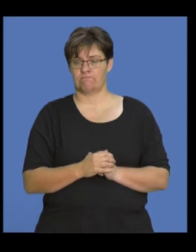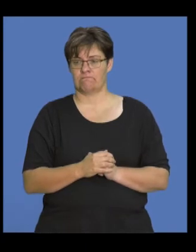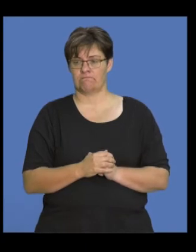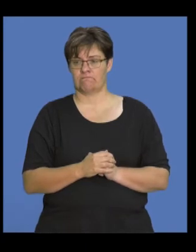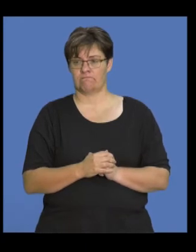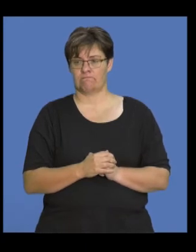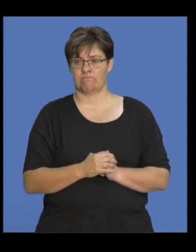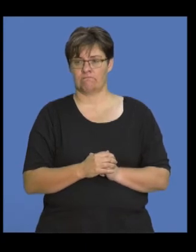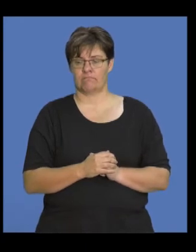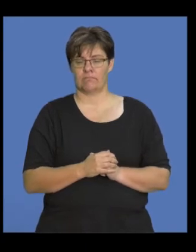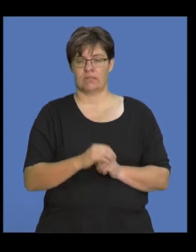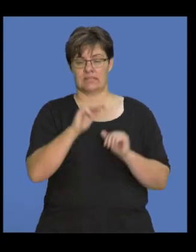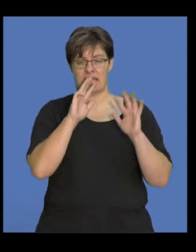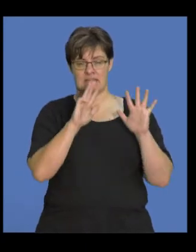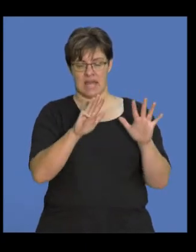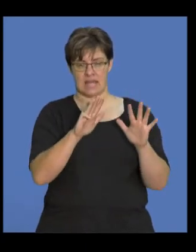remember, this is